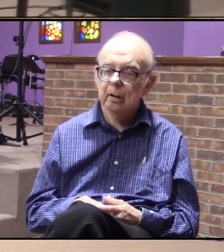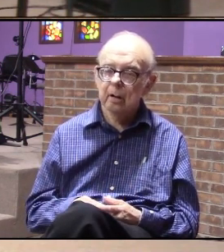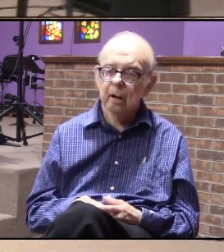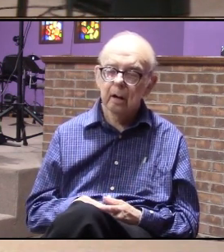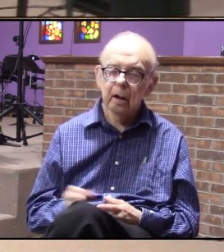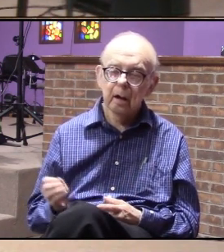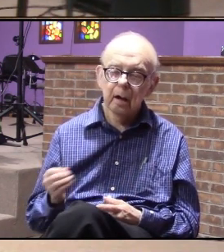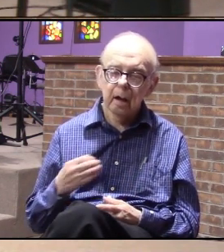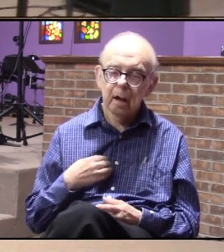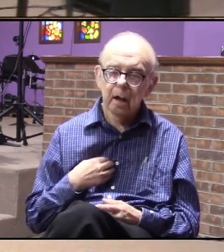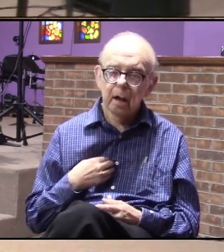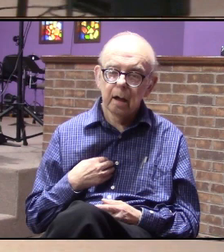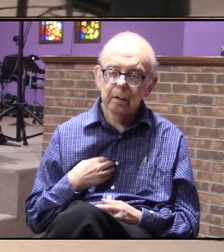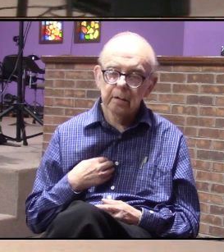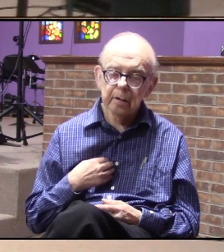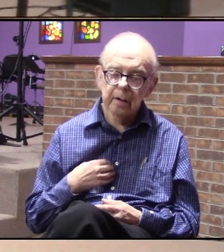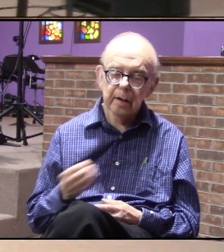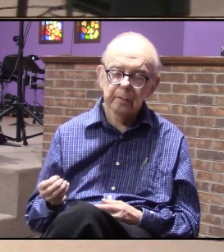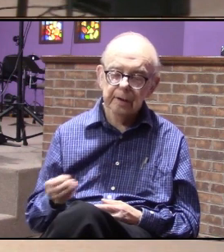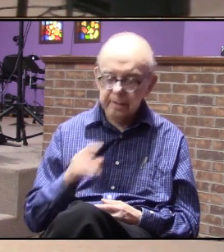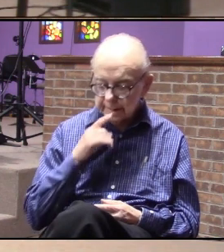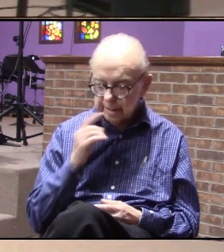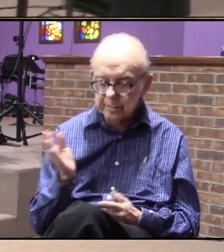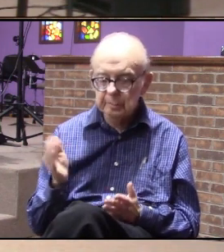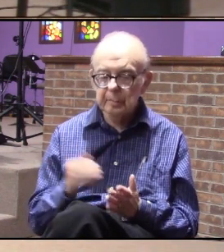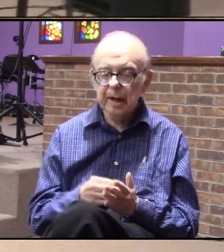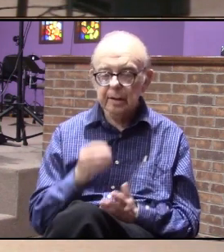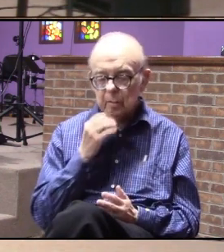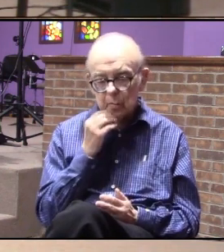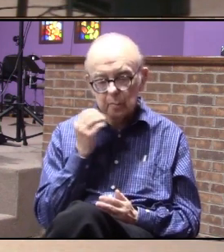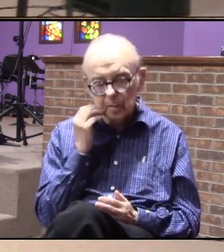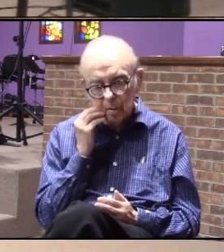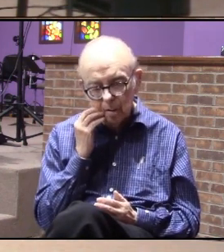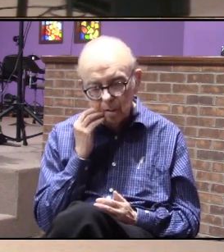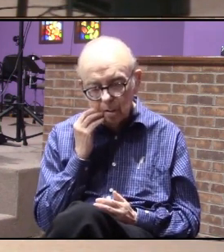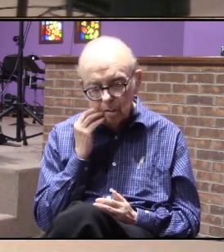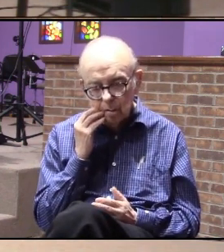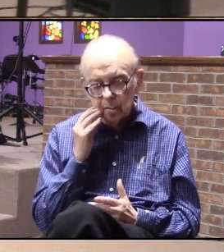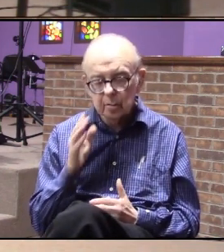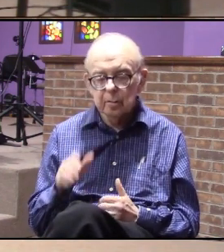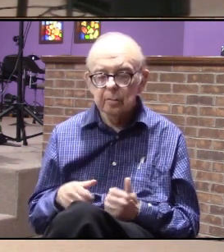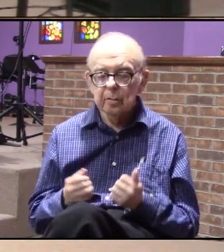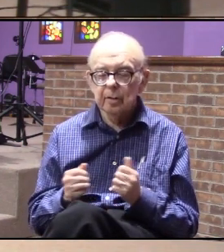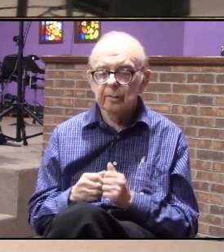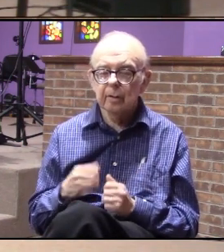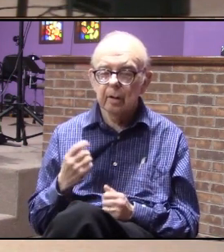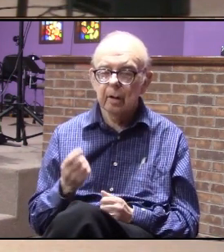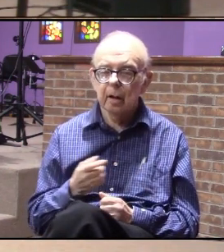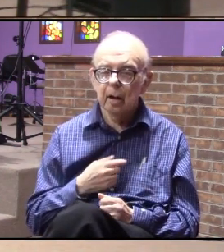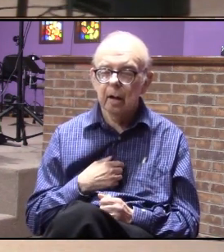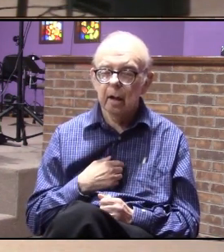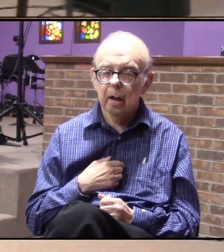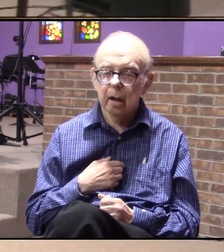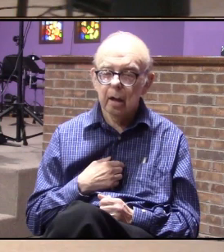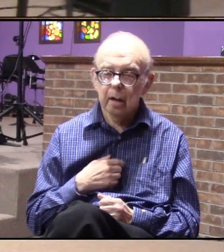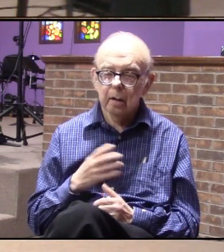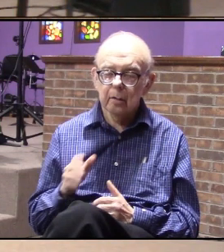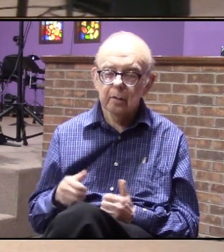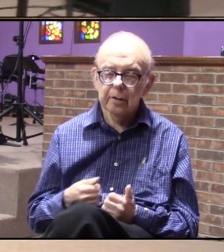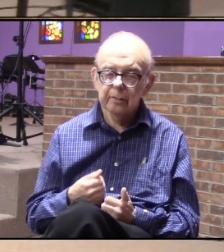so that we could actually bring our kids back home to live with us. And we lived in that for